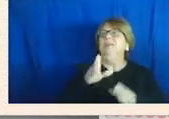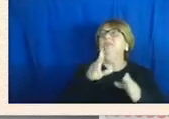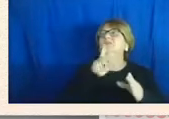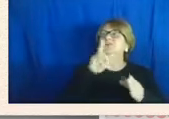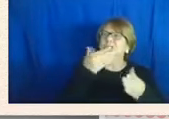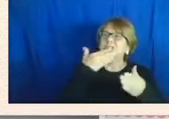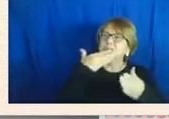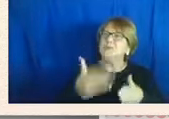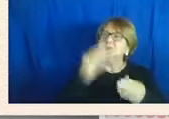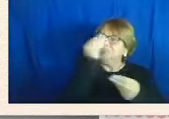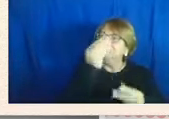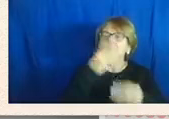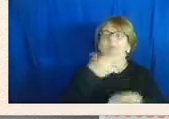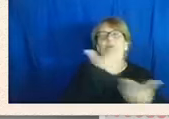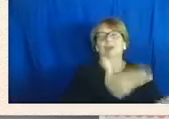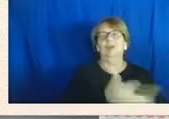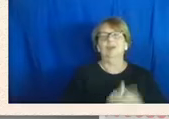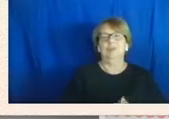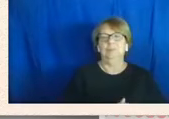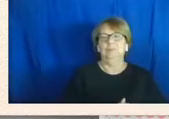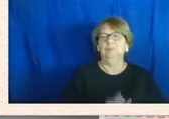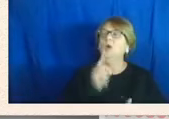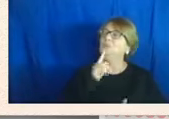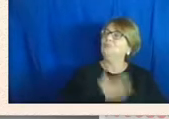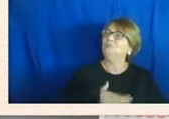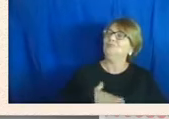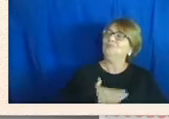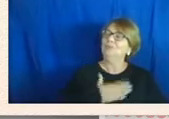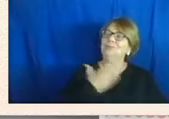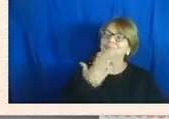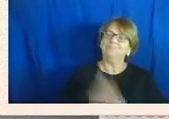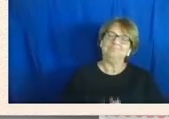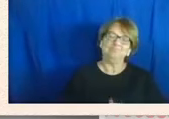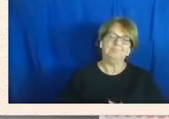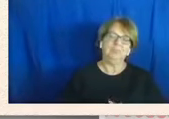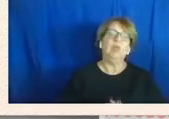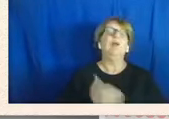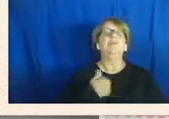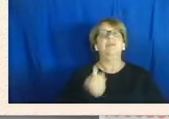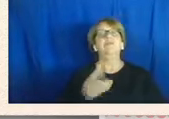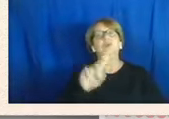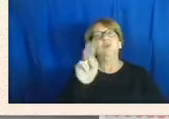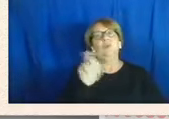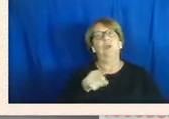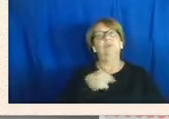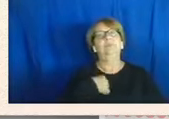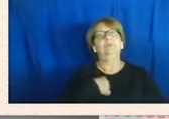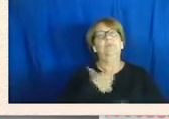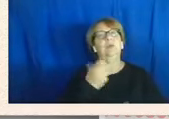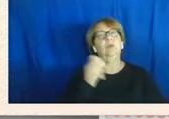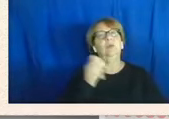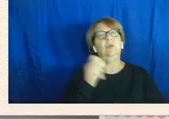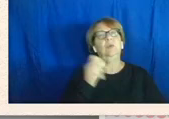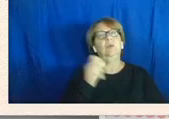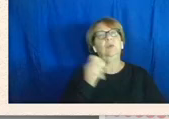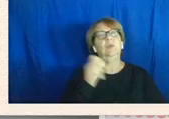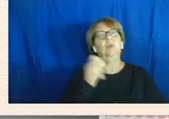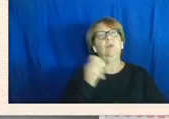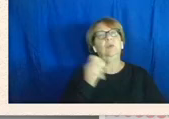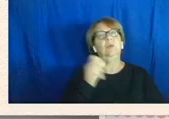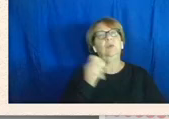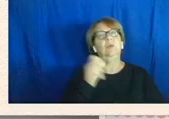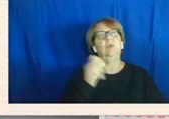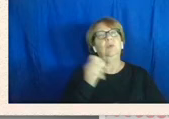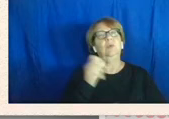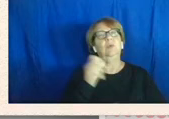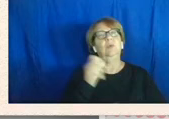that. Oh, my pleasure. We do have a couple questions. I just wanted to ask one that came to me real quick, and I thought it made sense to bring